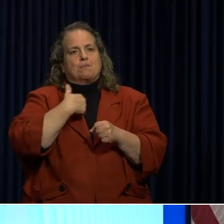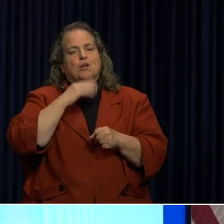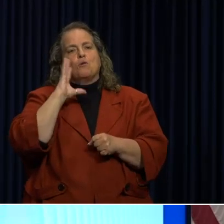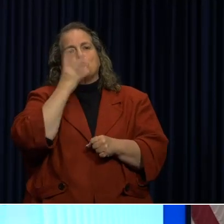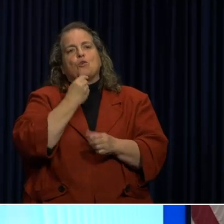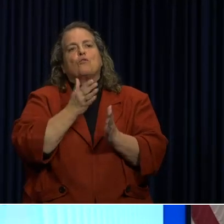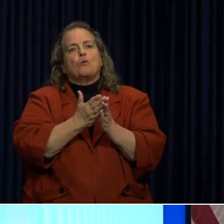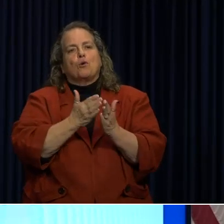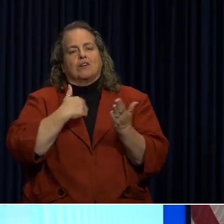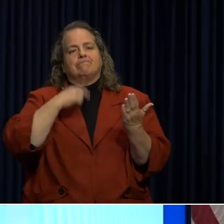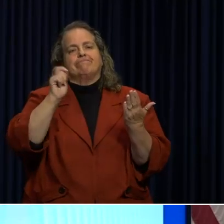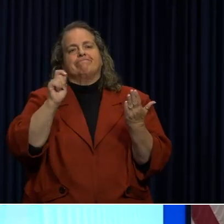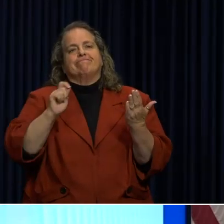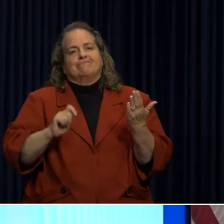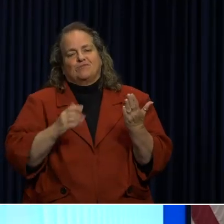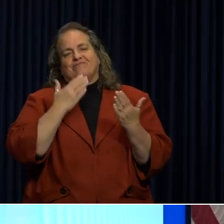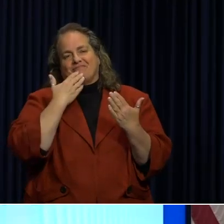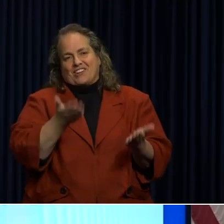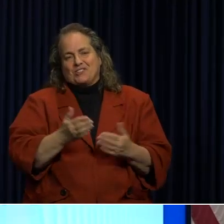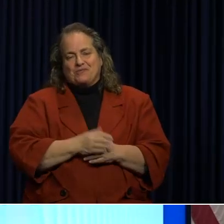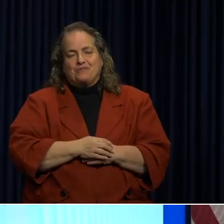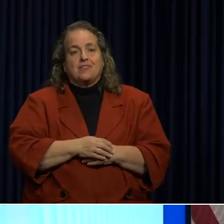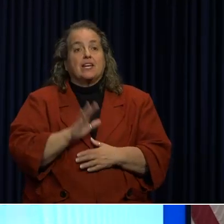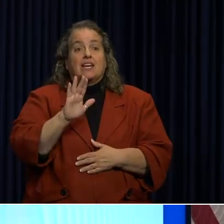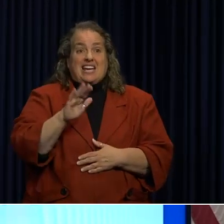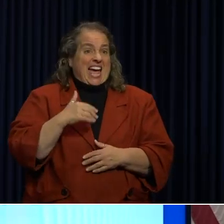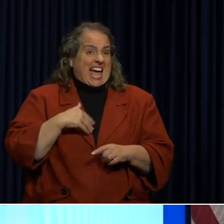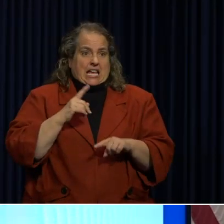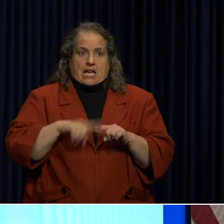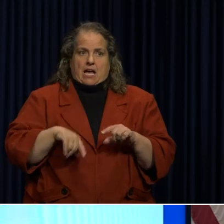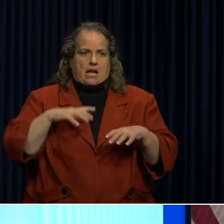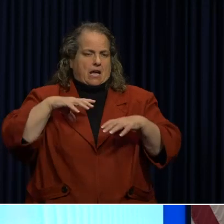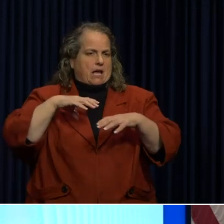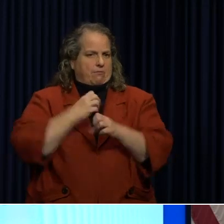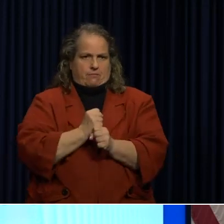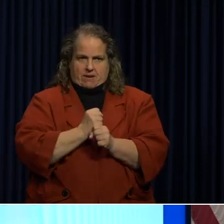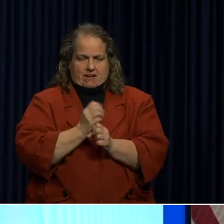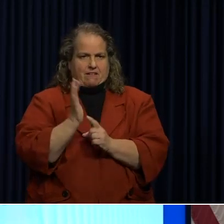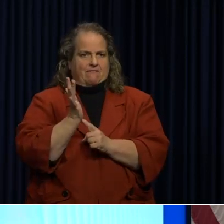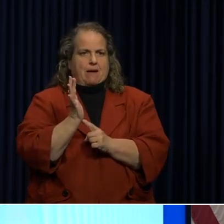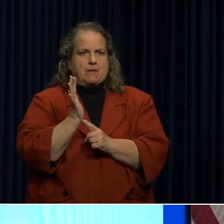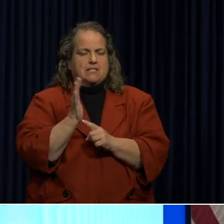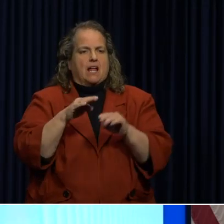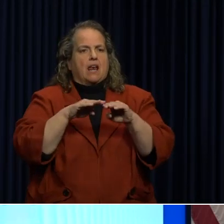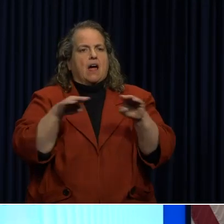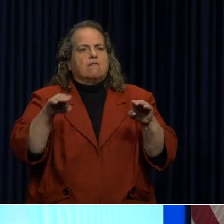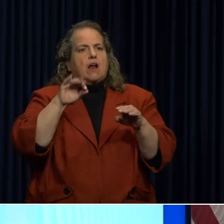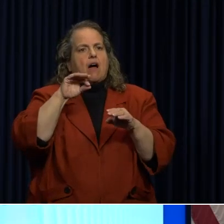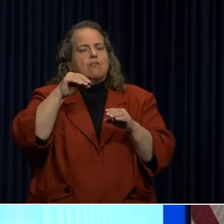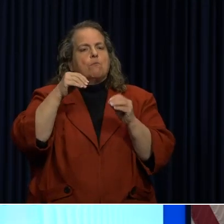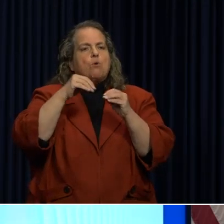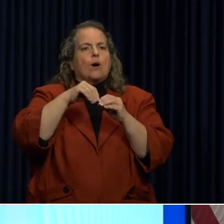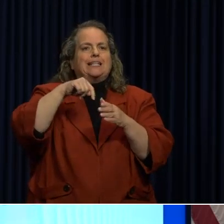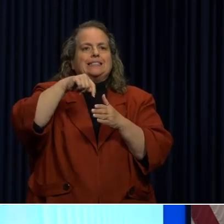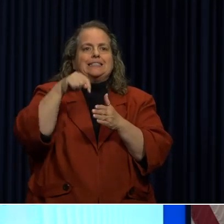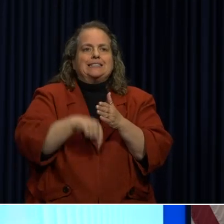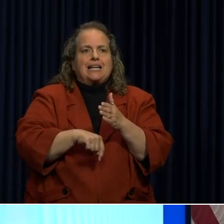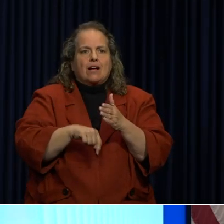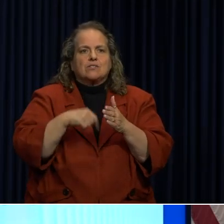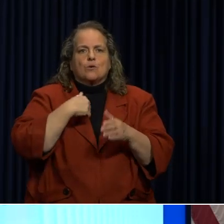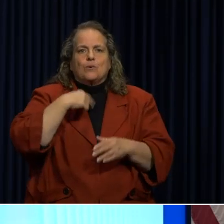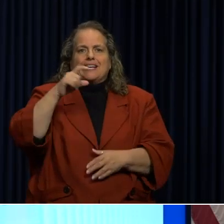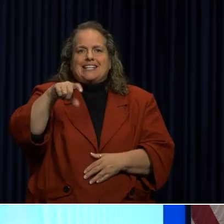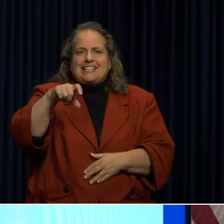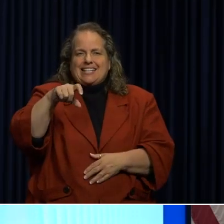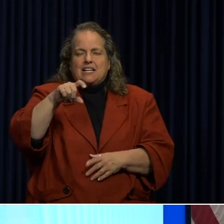me. I can't in 5 minutes go into the level of detail we need, but I do need to try to convey the concepts